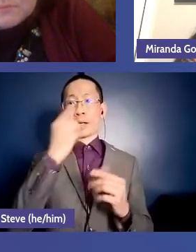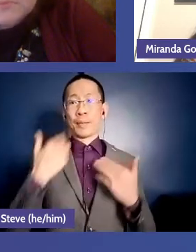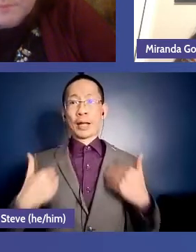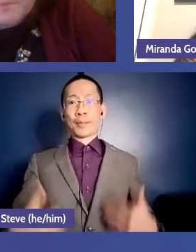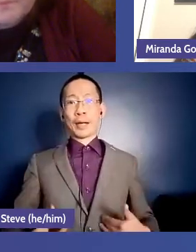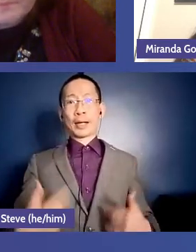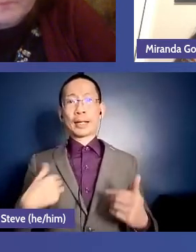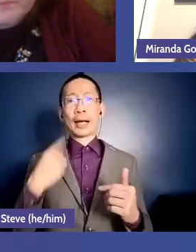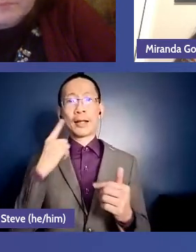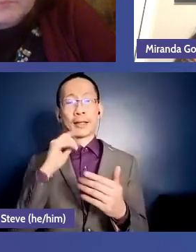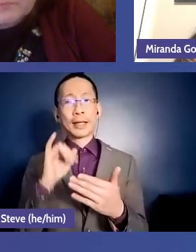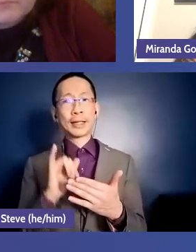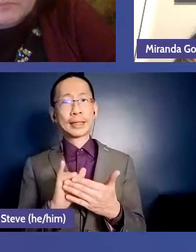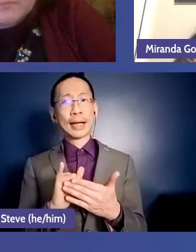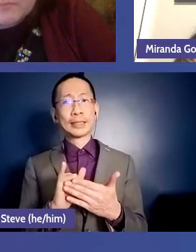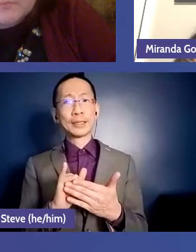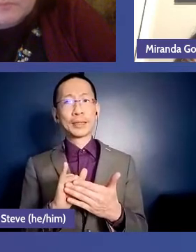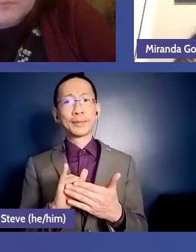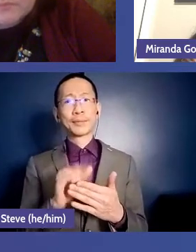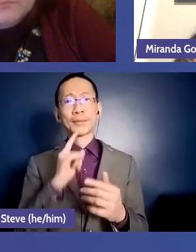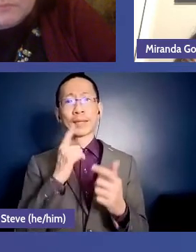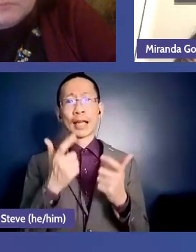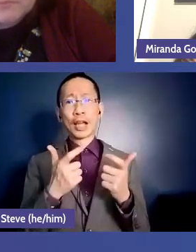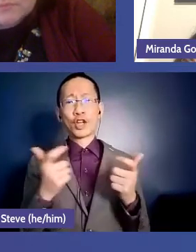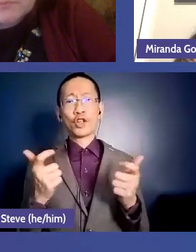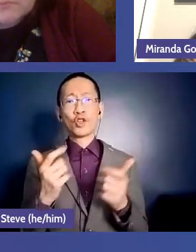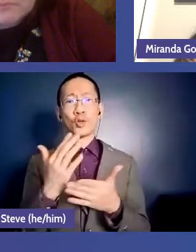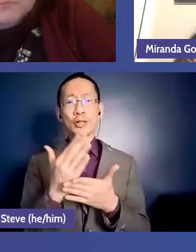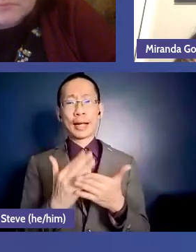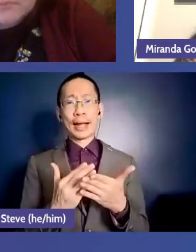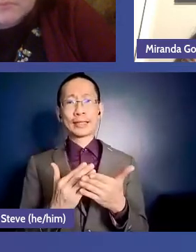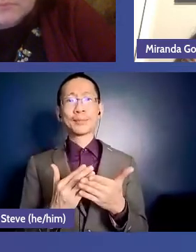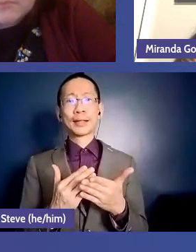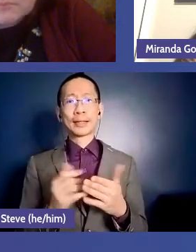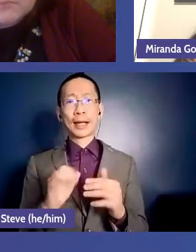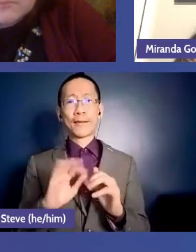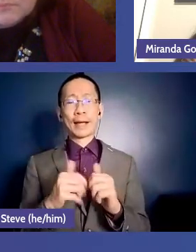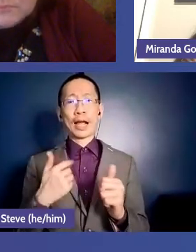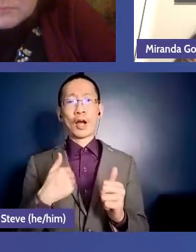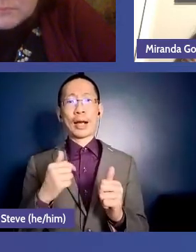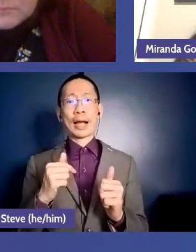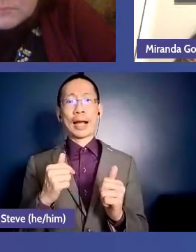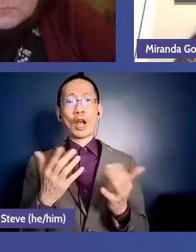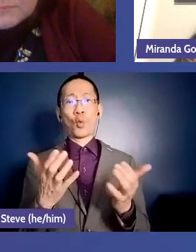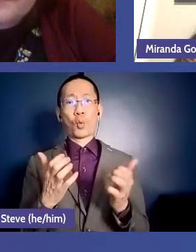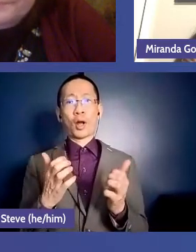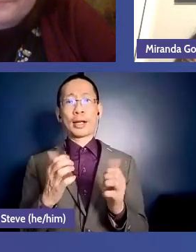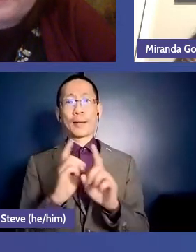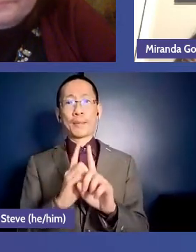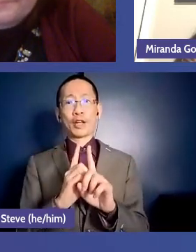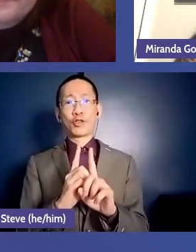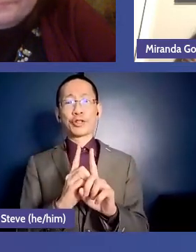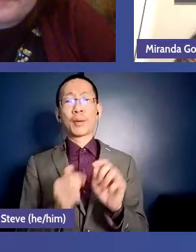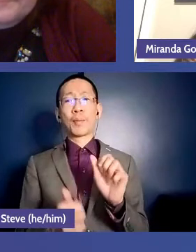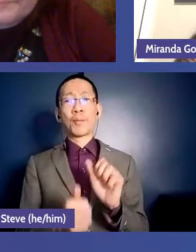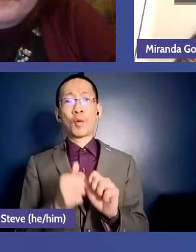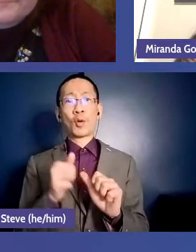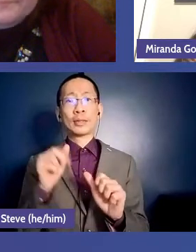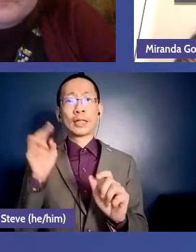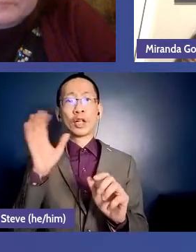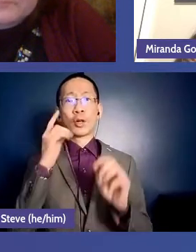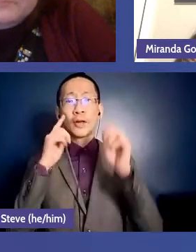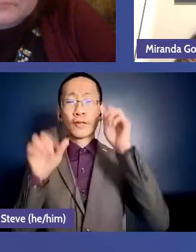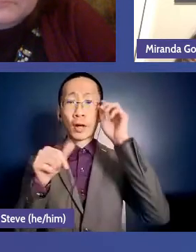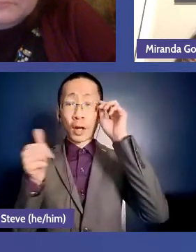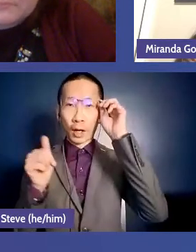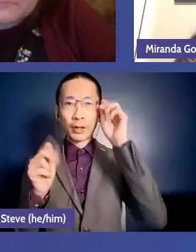think that has been a huge aspect of the way I sought mentorship, mostly looking for other people